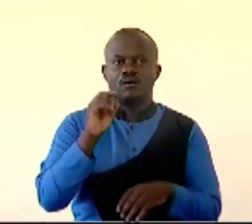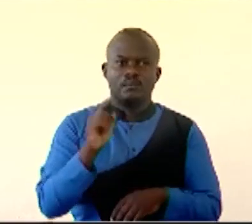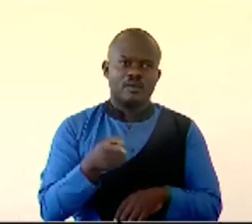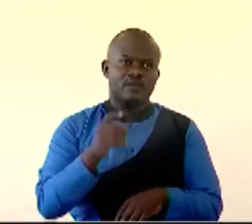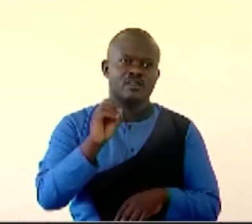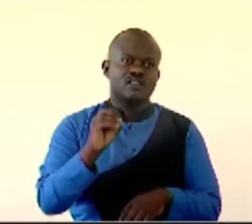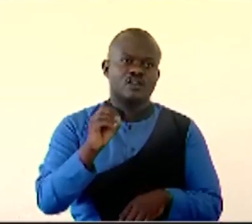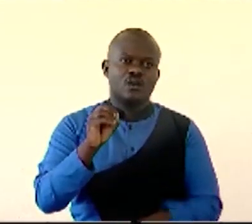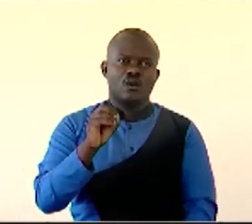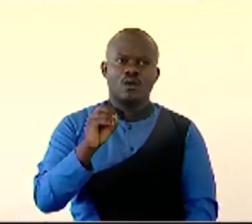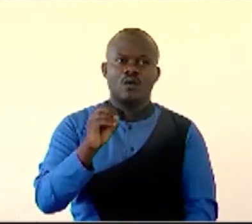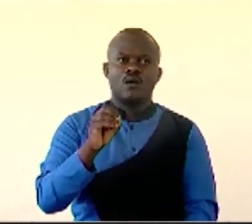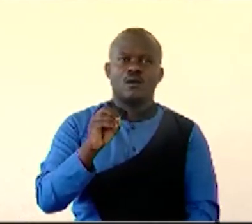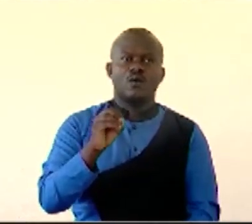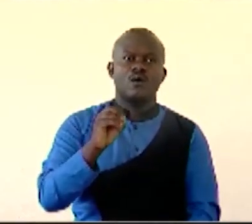0.0205.